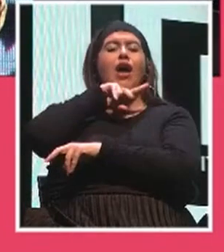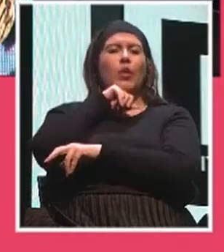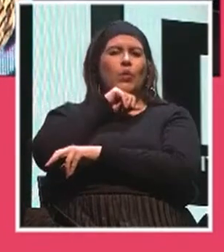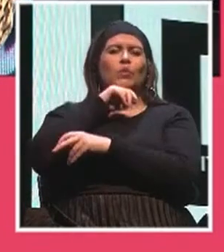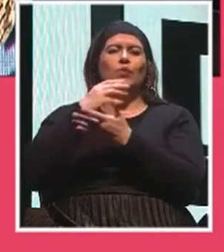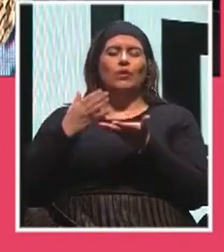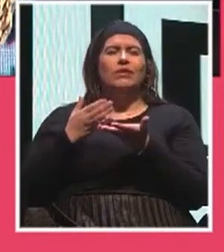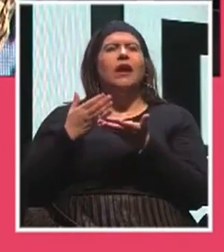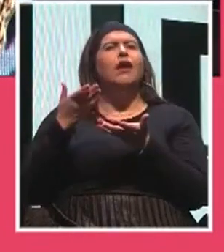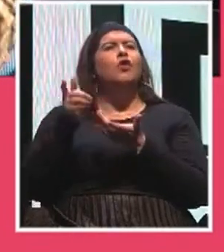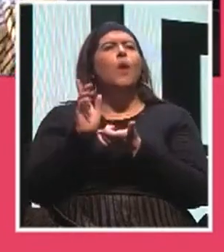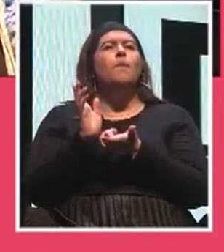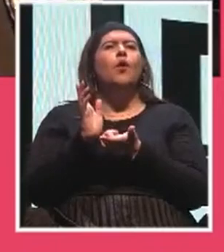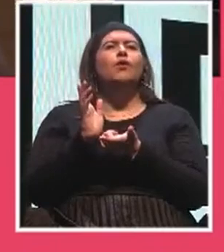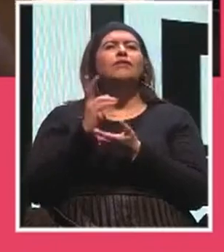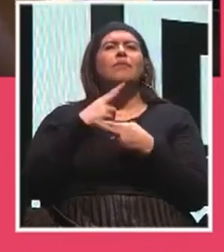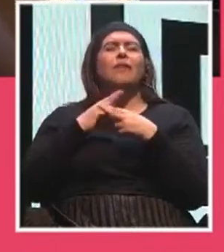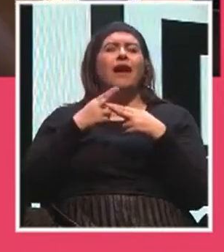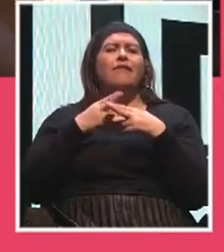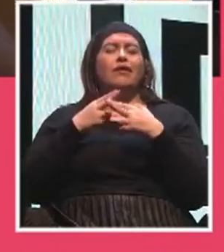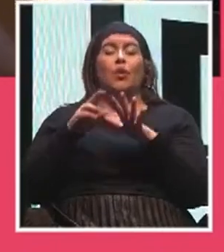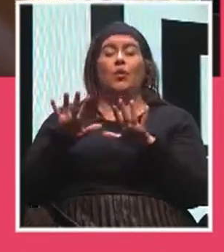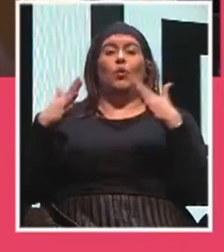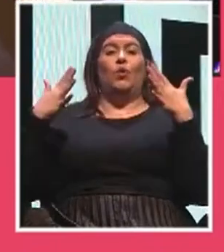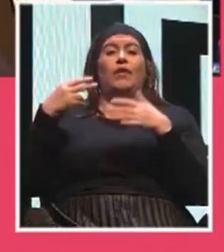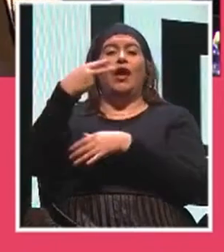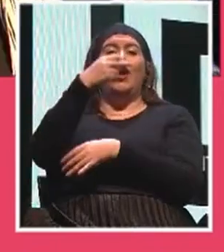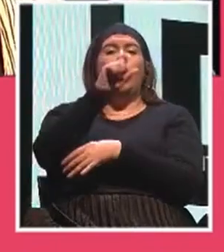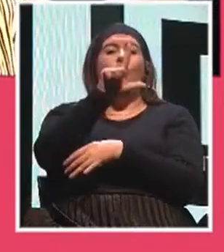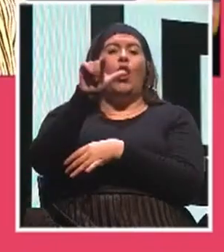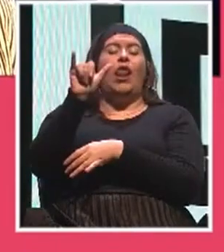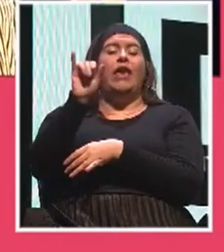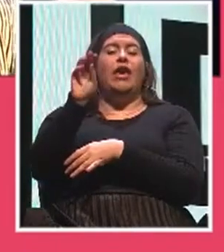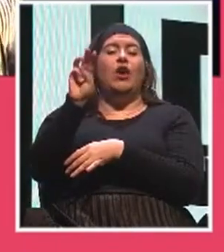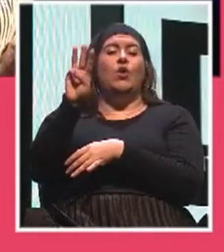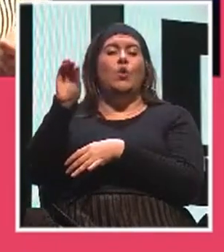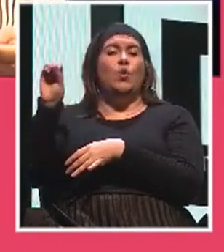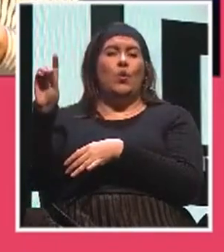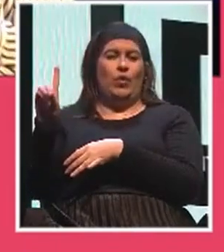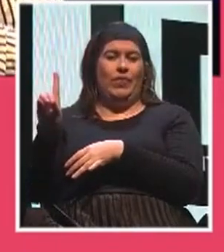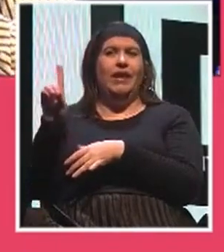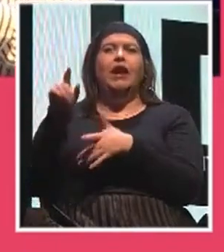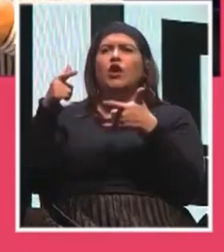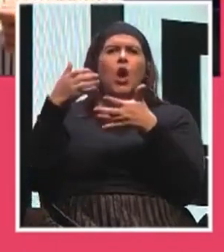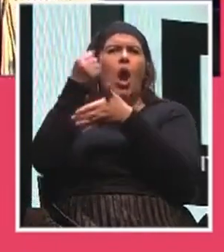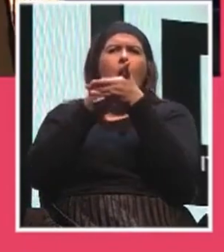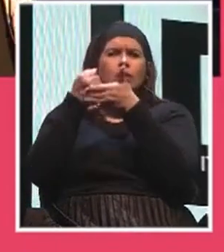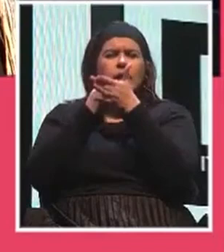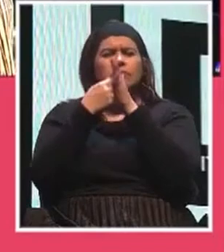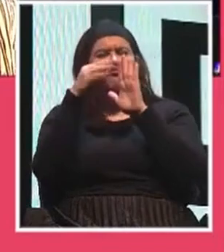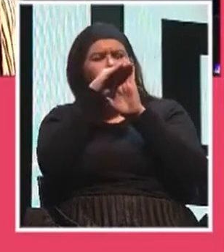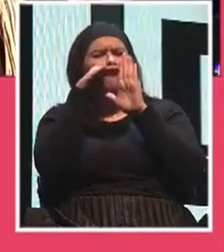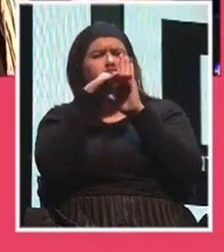come true. They no longer had to sort of struggle against the restrictions that the old broadcast networks put them on.